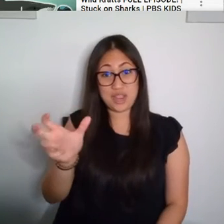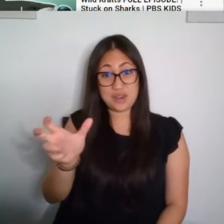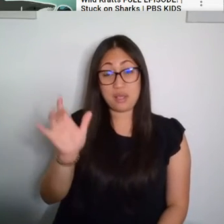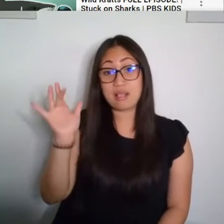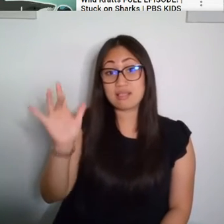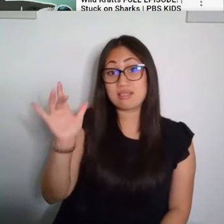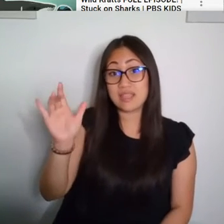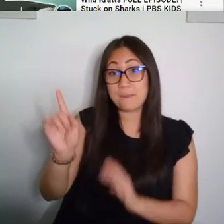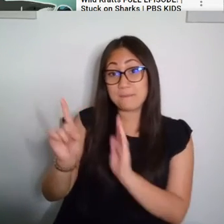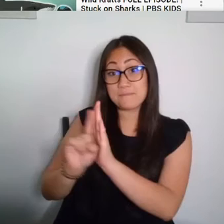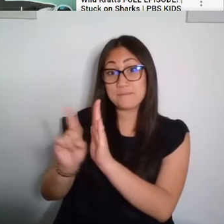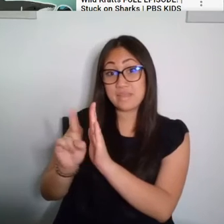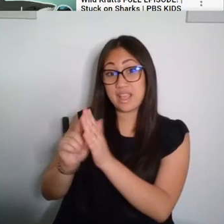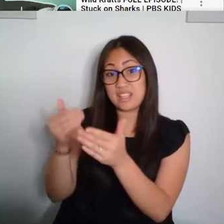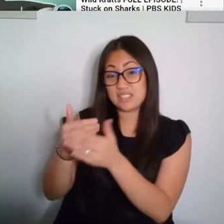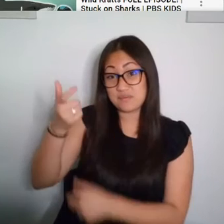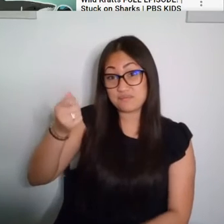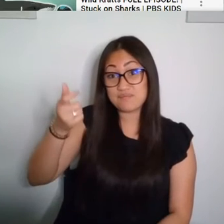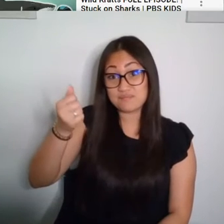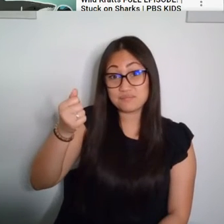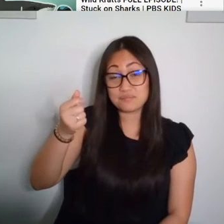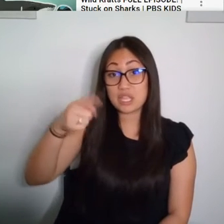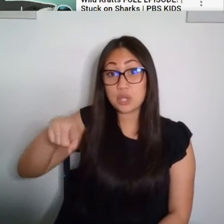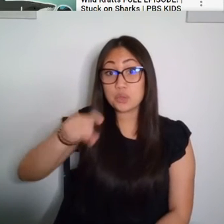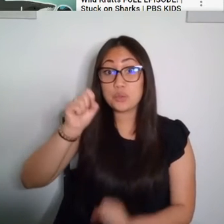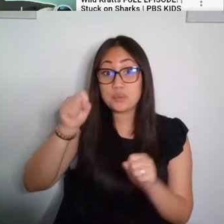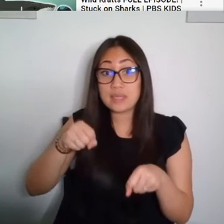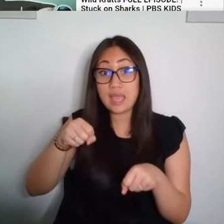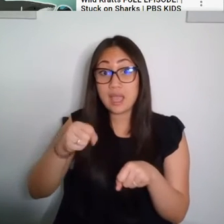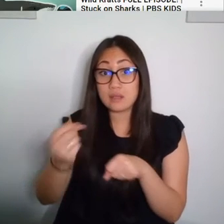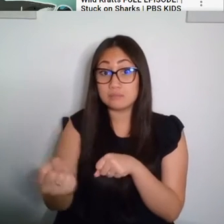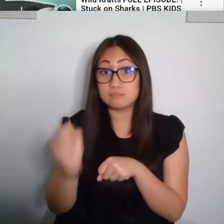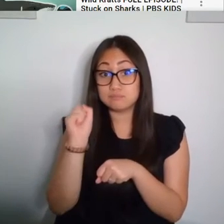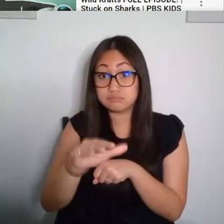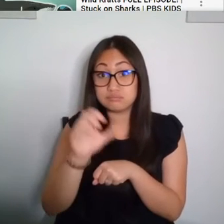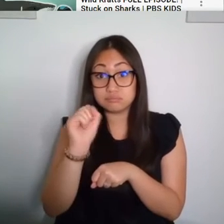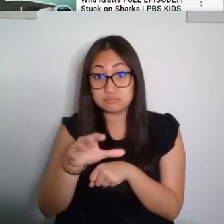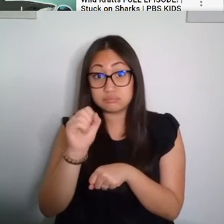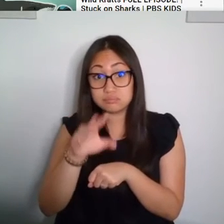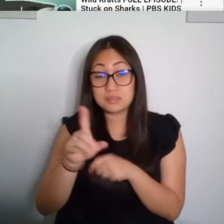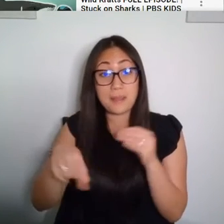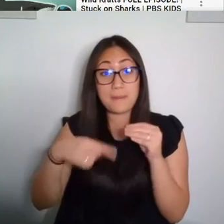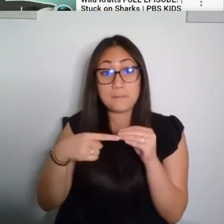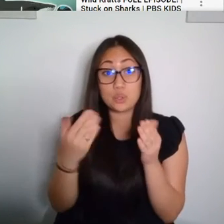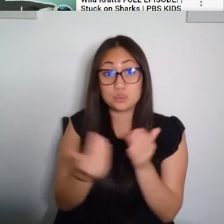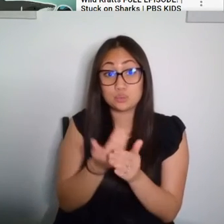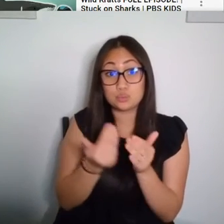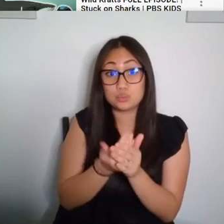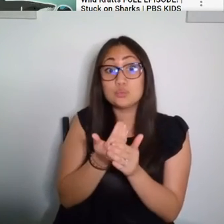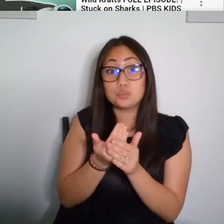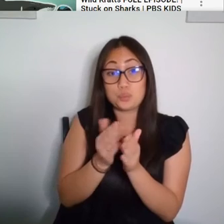the subscribe button to be notified when we post new books. Thanks for watching.